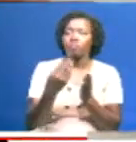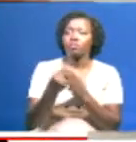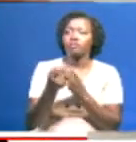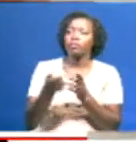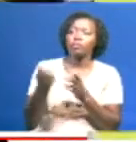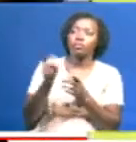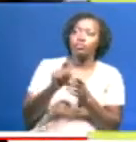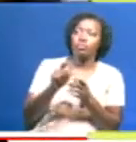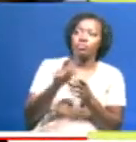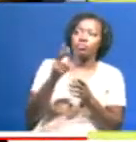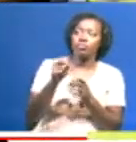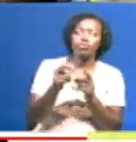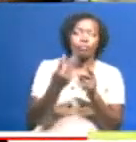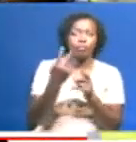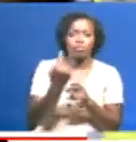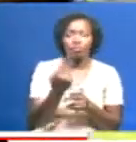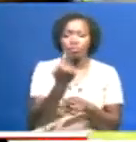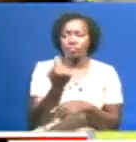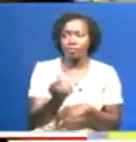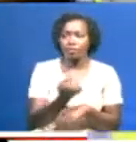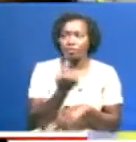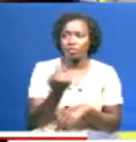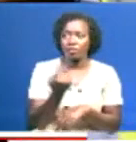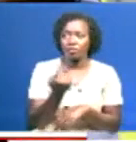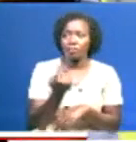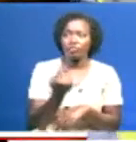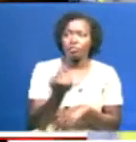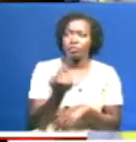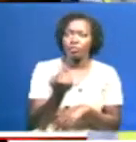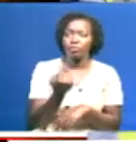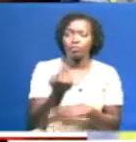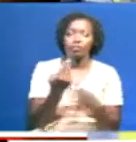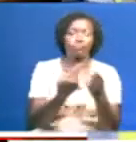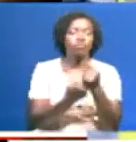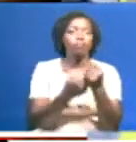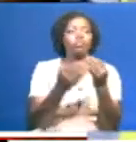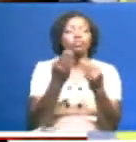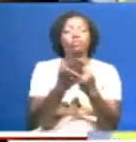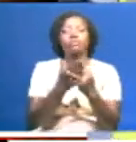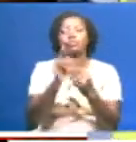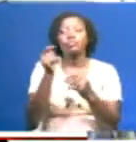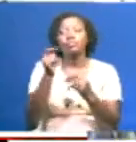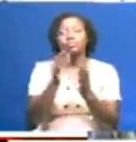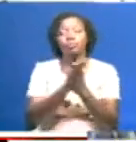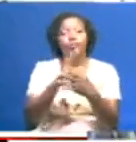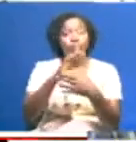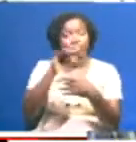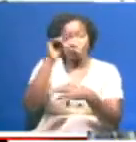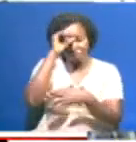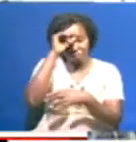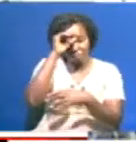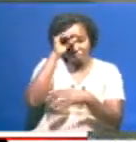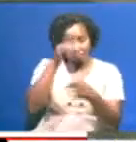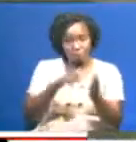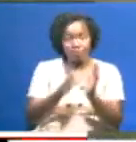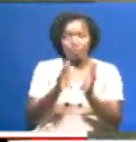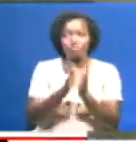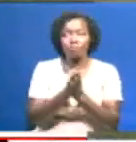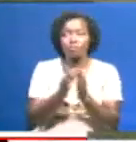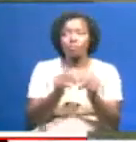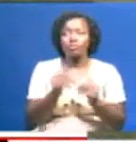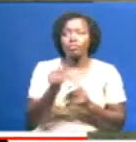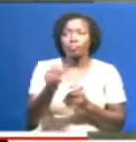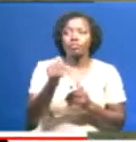in 2021 alone. In line with this, the partnership between the Kenyan and the German government will allow for extensive